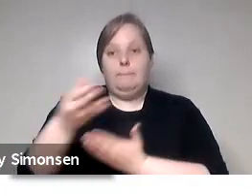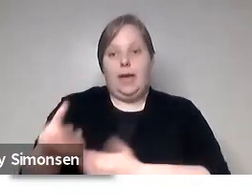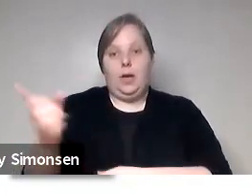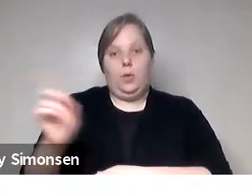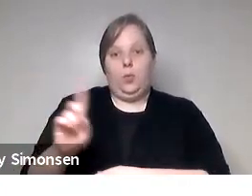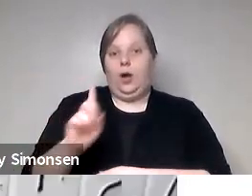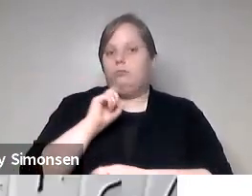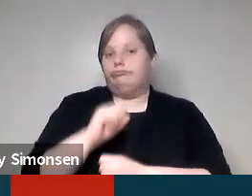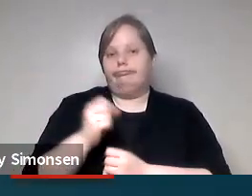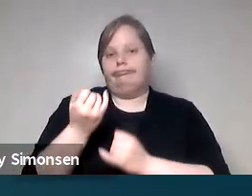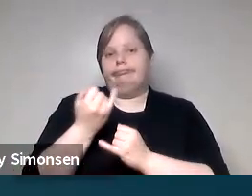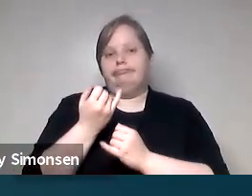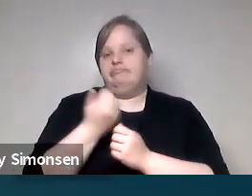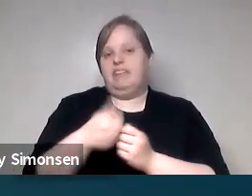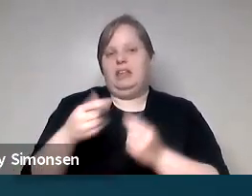pill bottles.